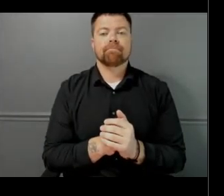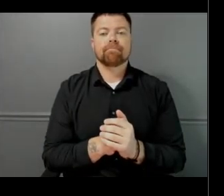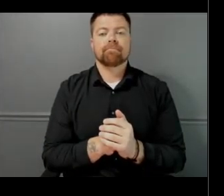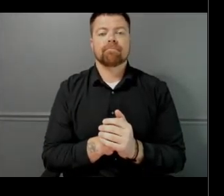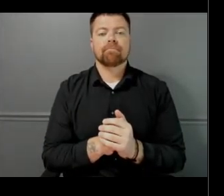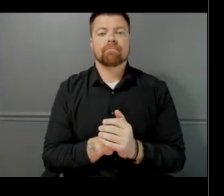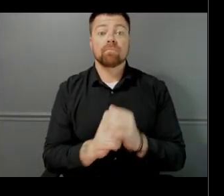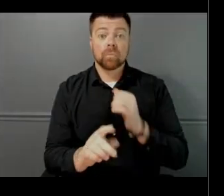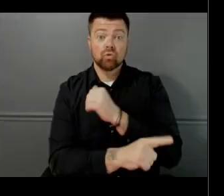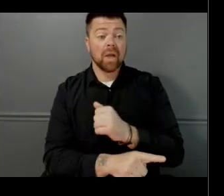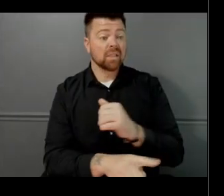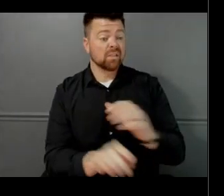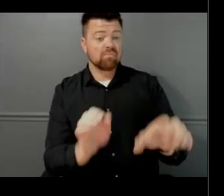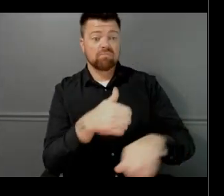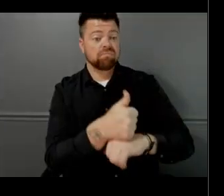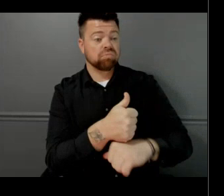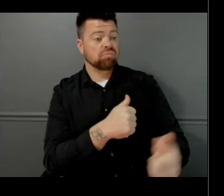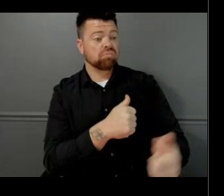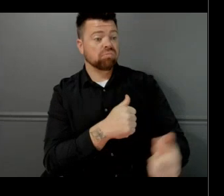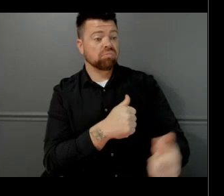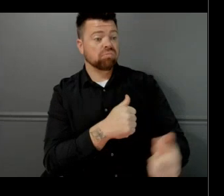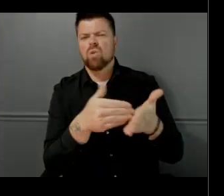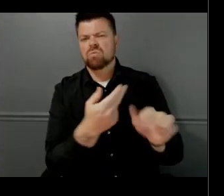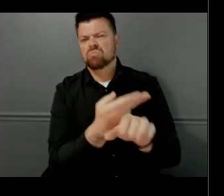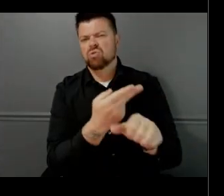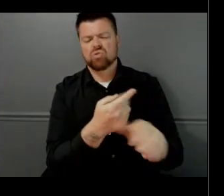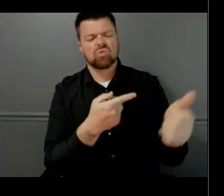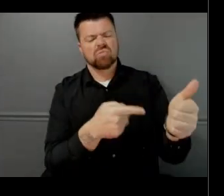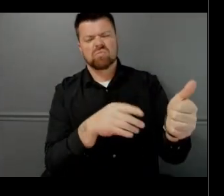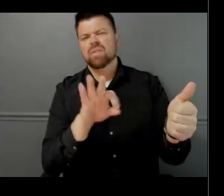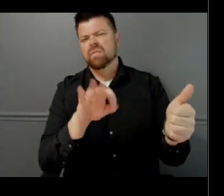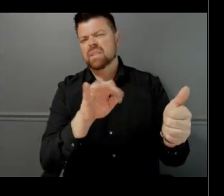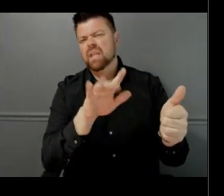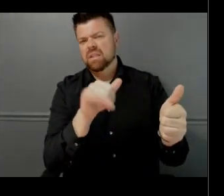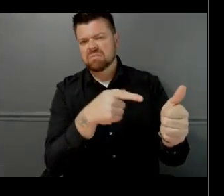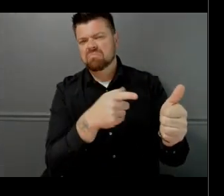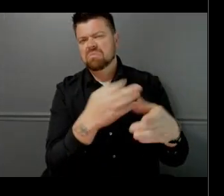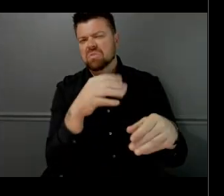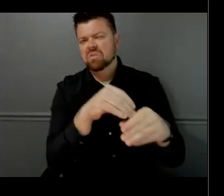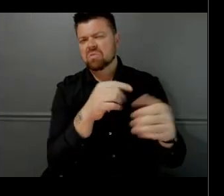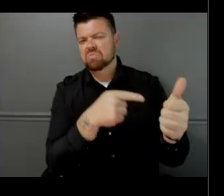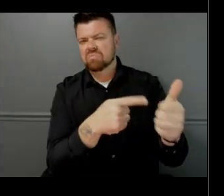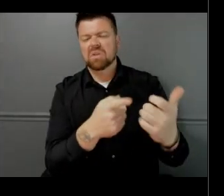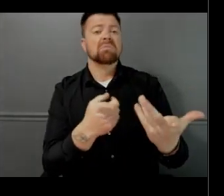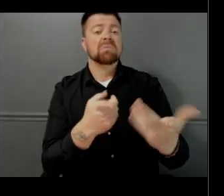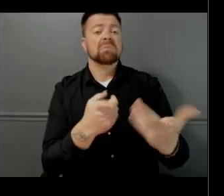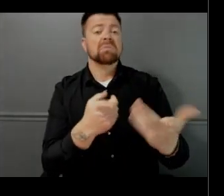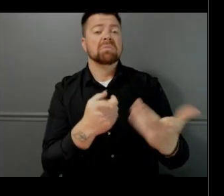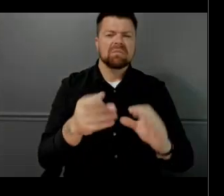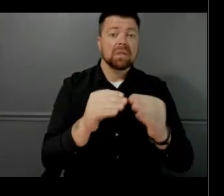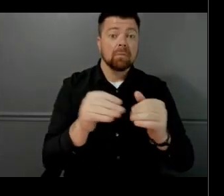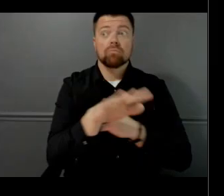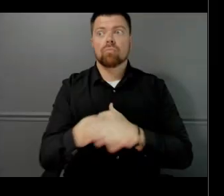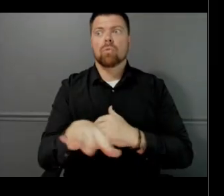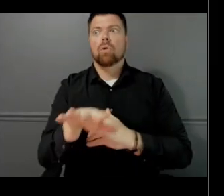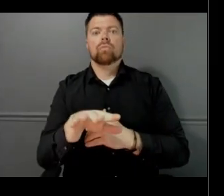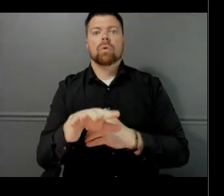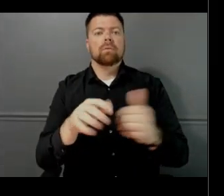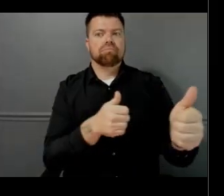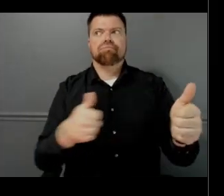Trash dumpsters are a common use facility, and a sufficient number on the site must be on